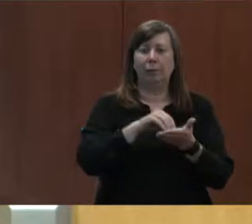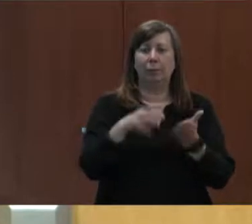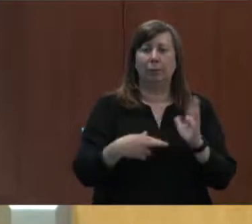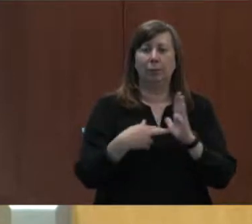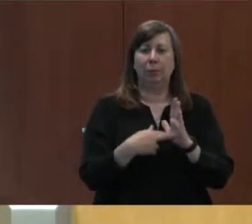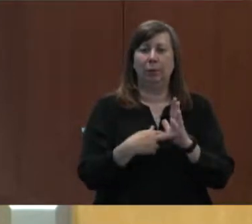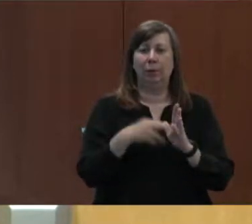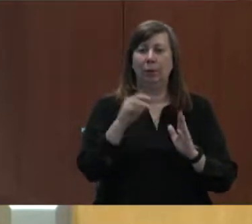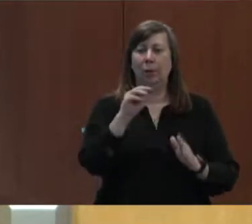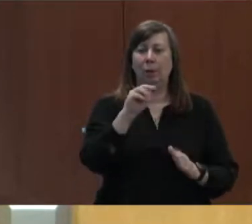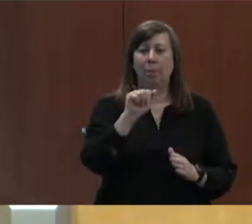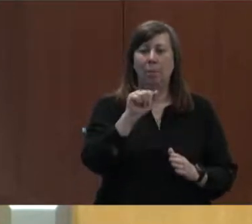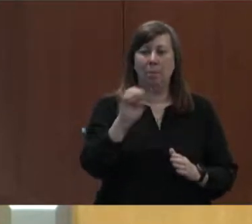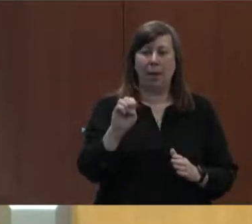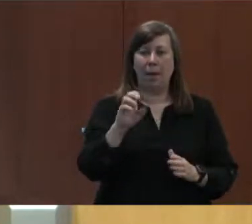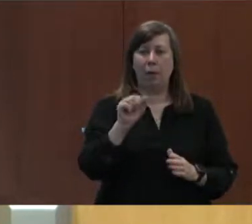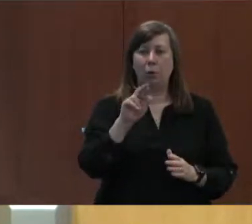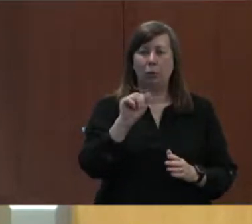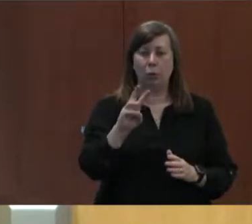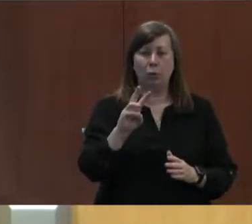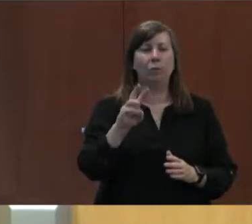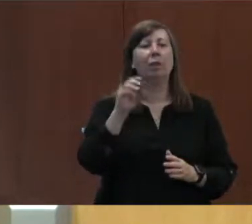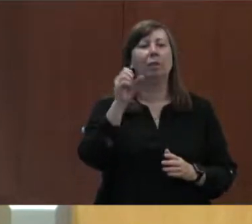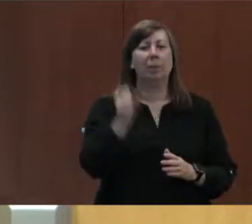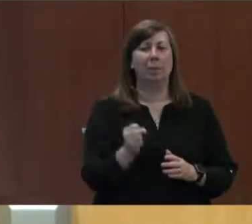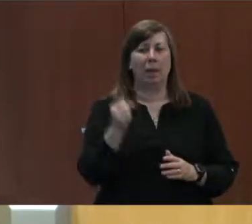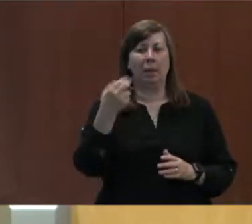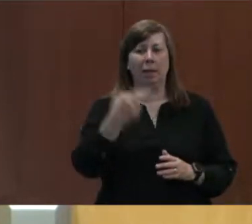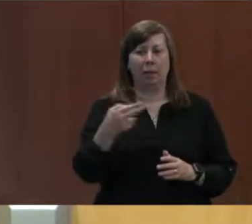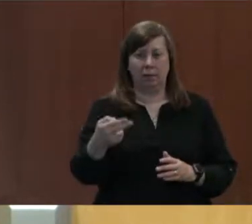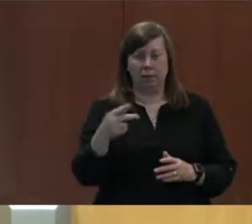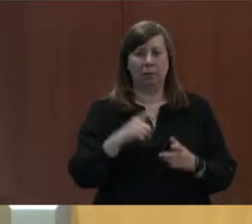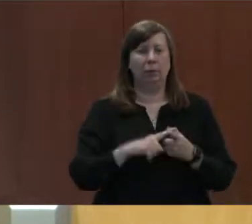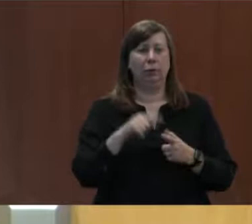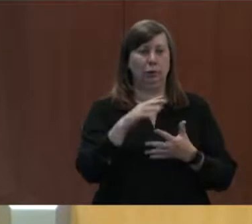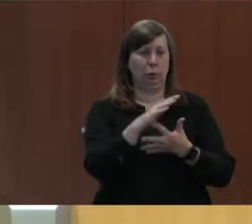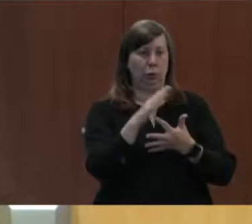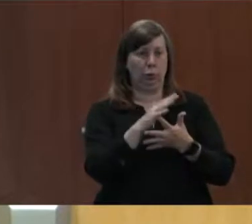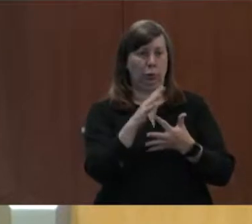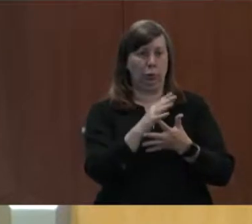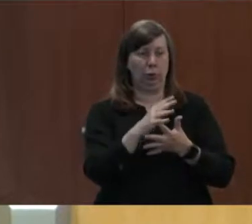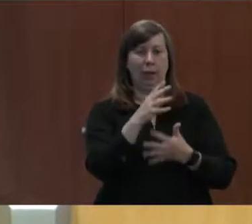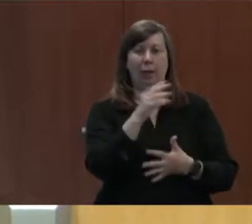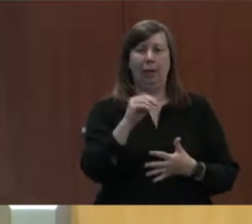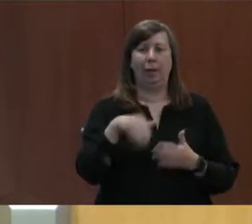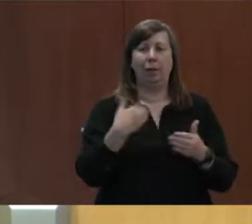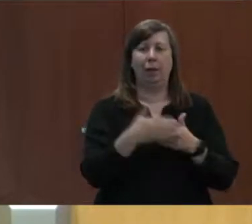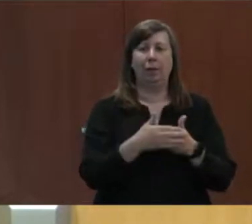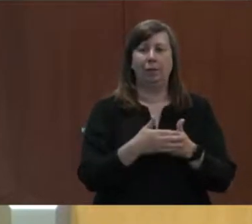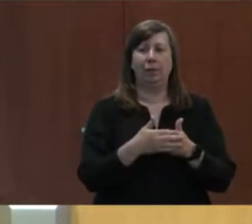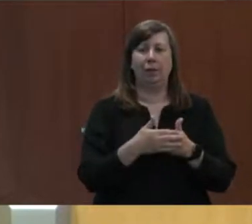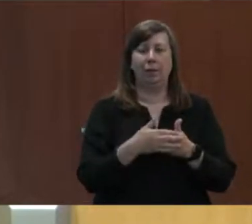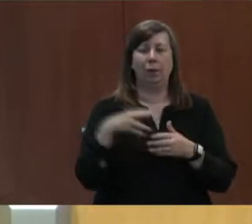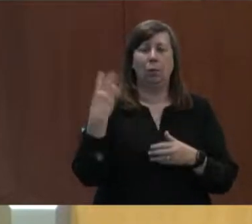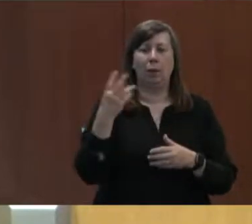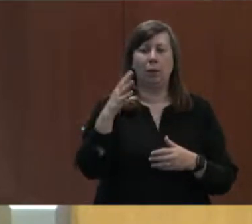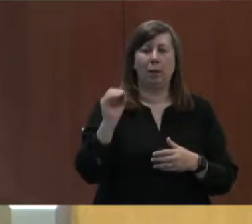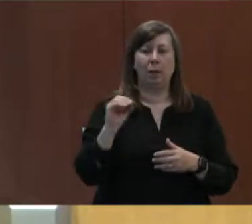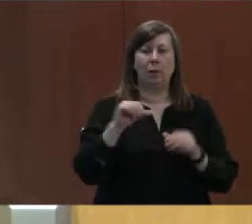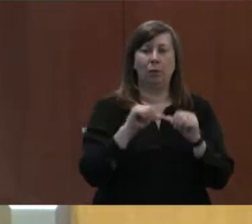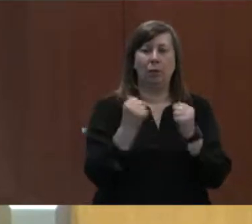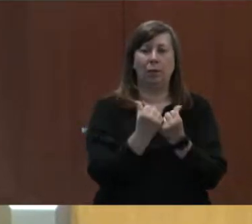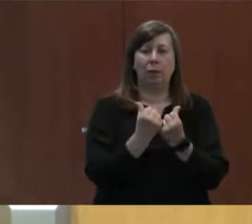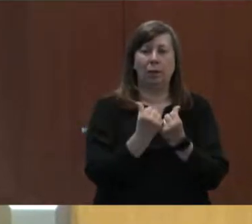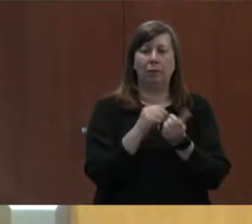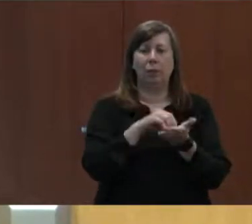the board will be May Cruz from South Hagerstown High School. She's currently a junior over there. And our next Washington County Association